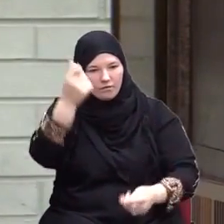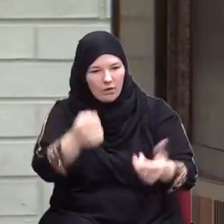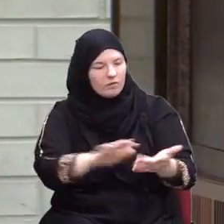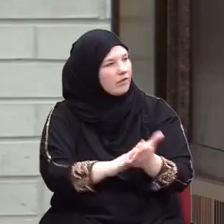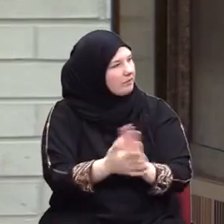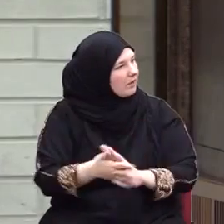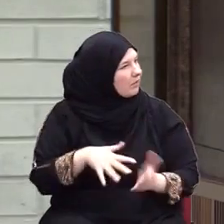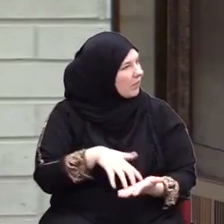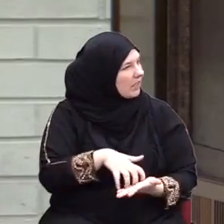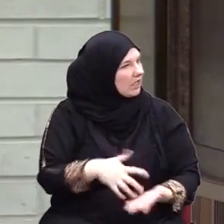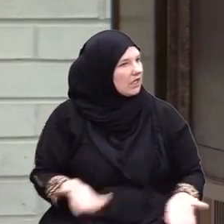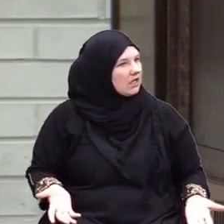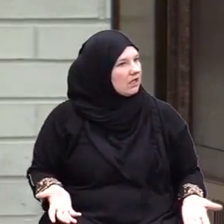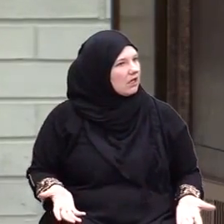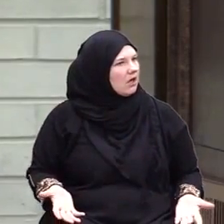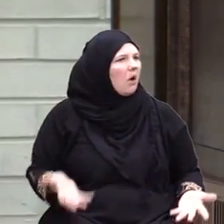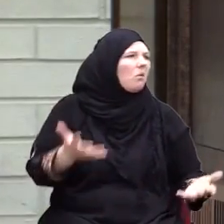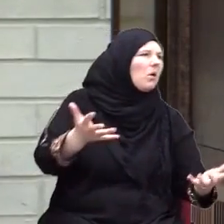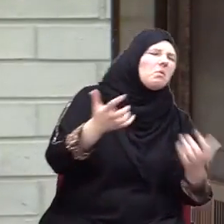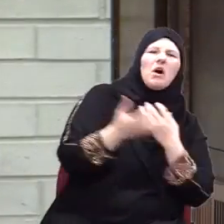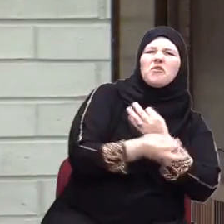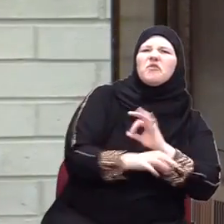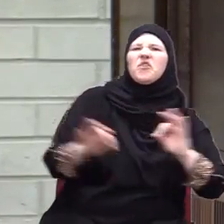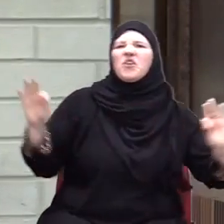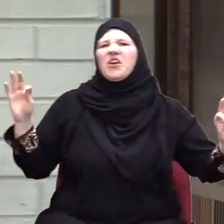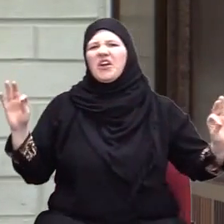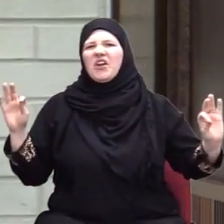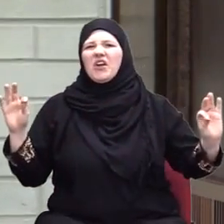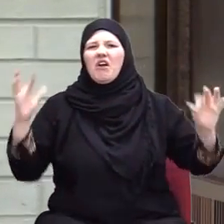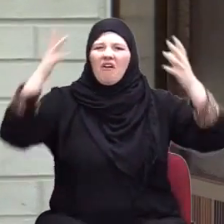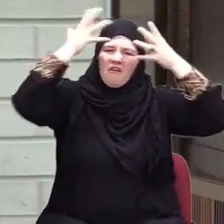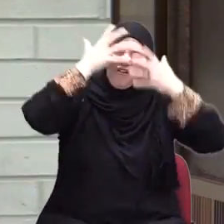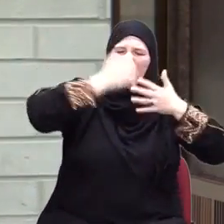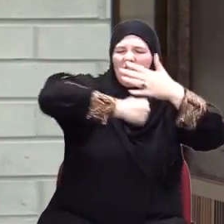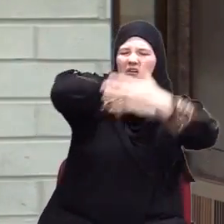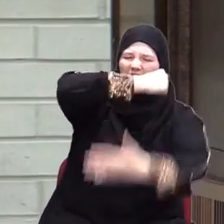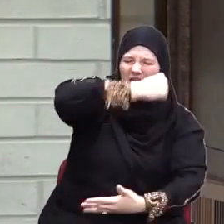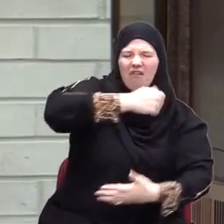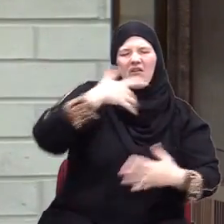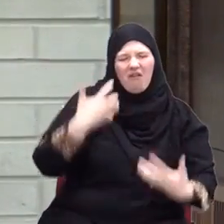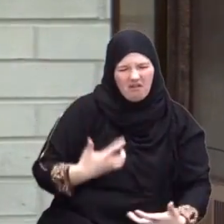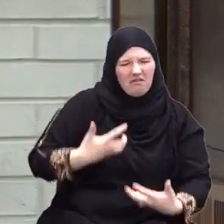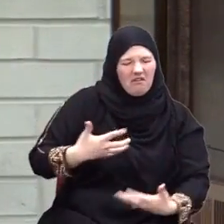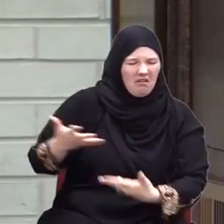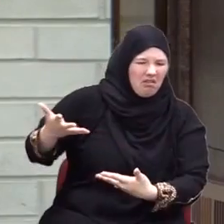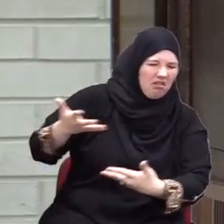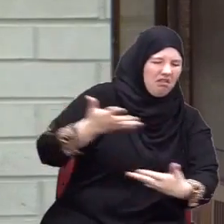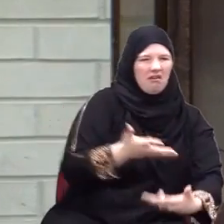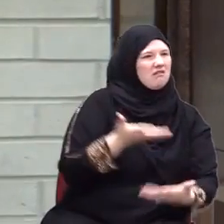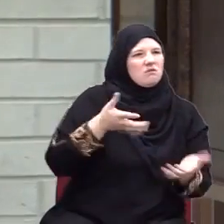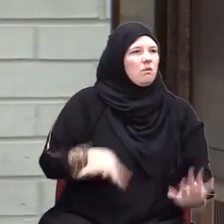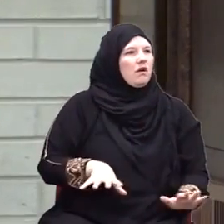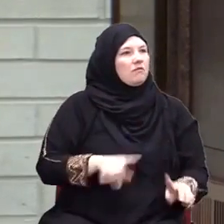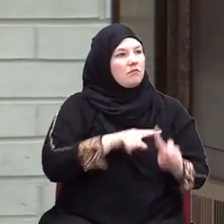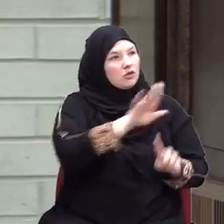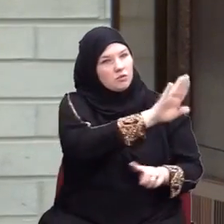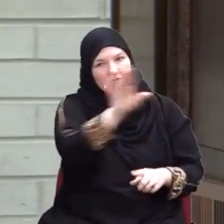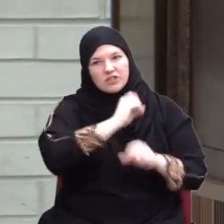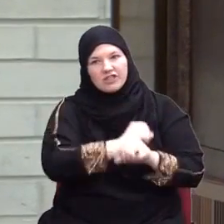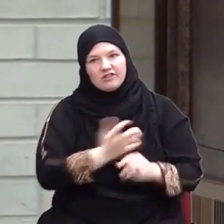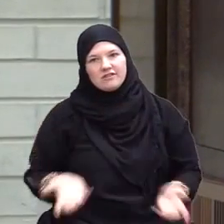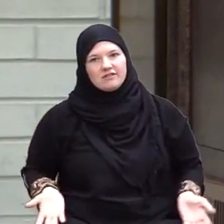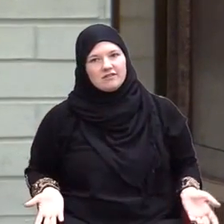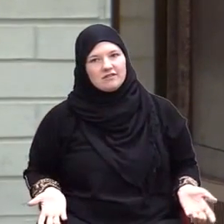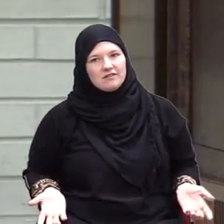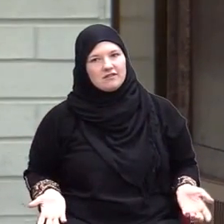We want to live free. These are heavy, right? The armories are heavy, but they are your protection,